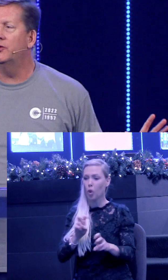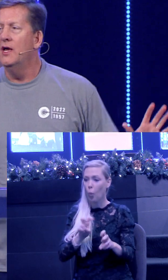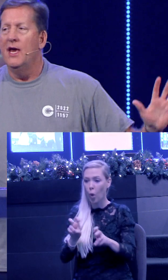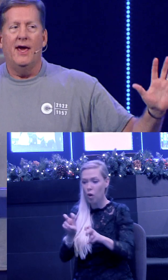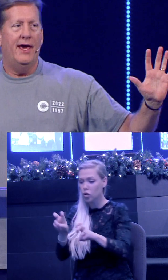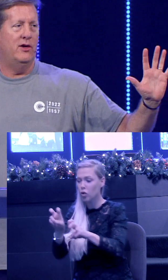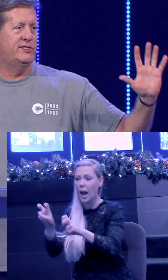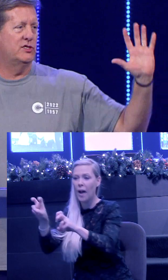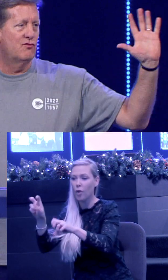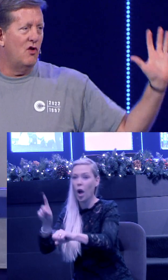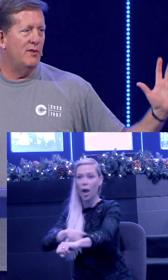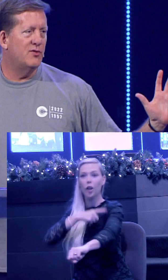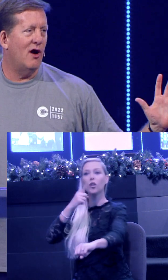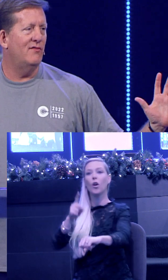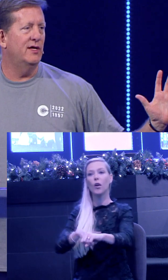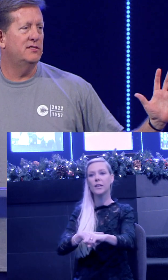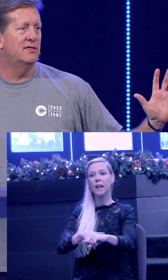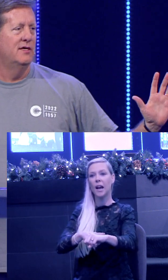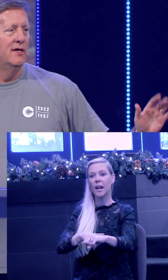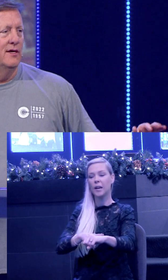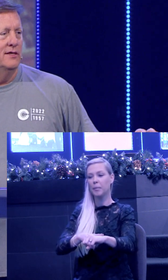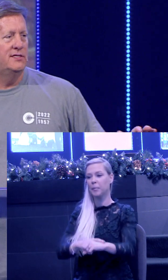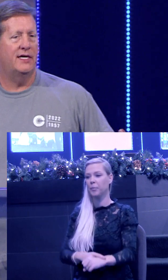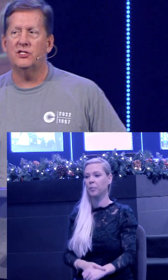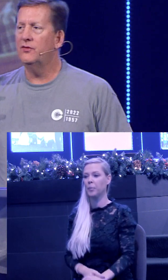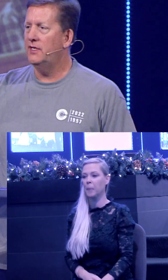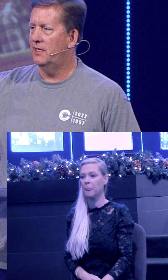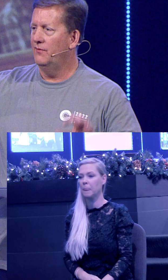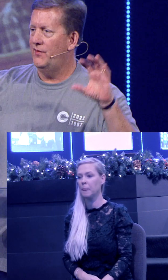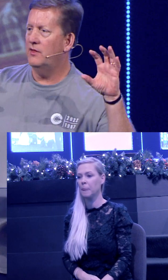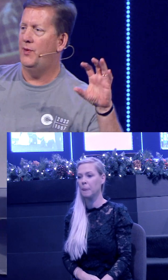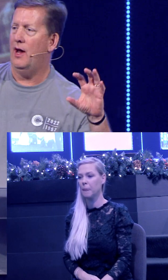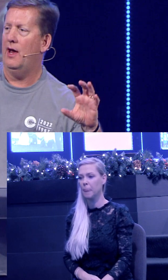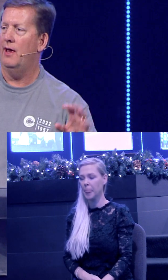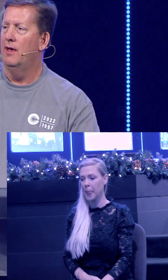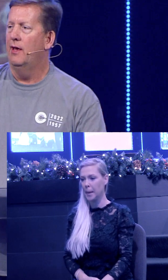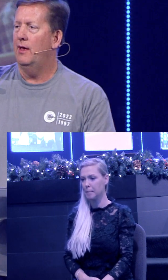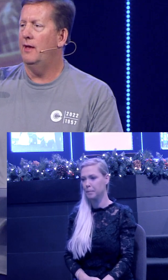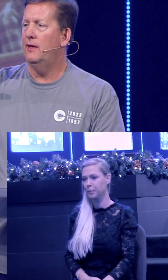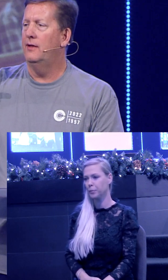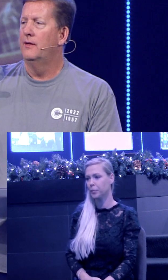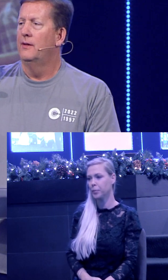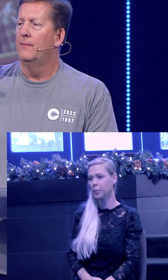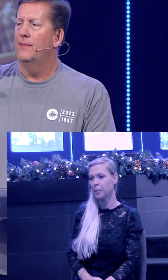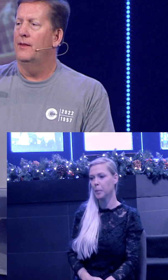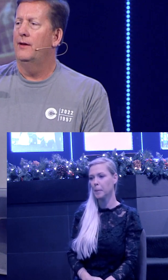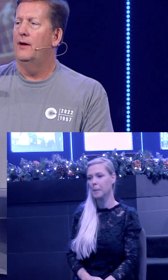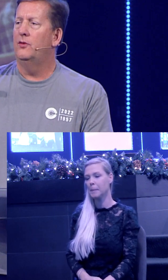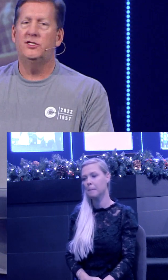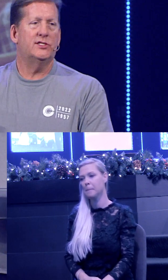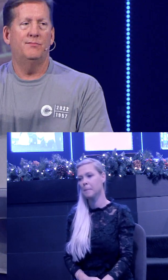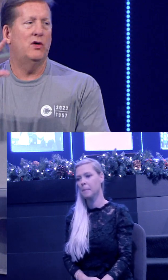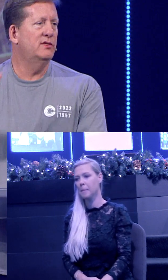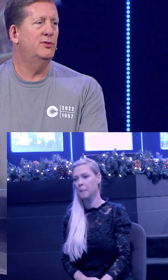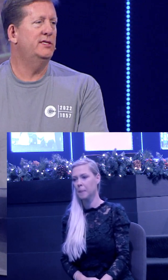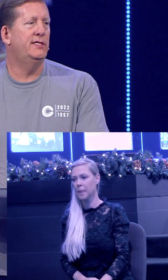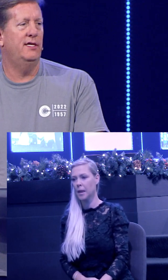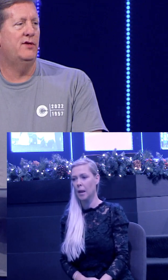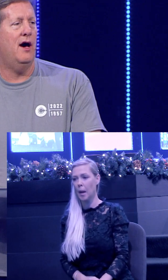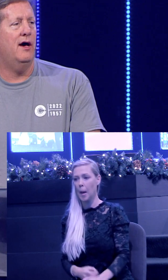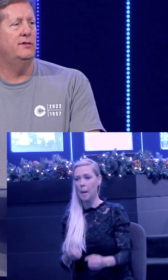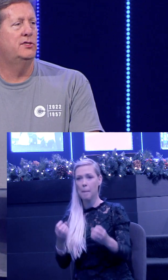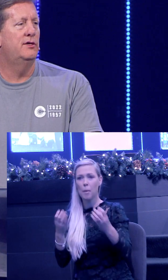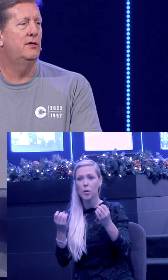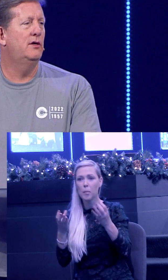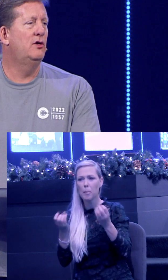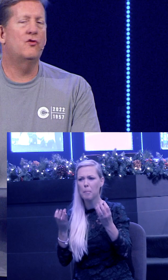them to. And it was this Roman province, Caesarea and Philippi. And it was just a multiplicity